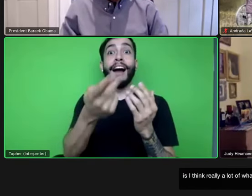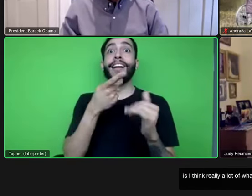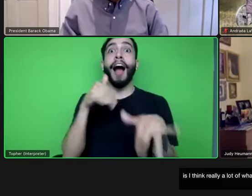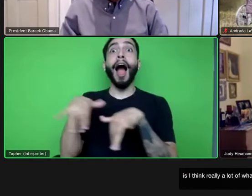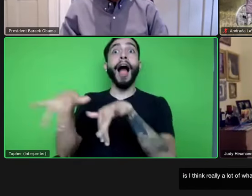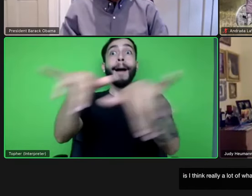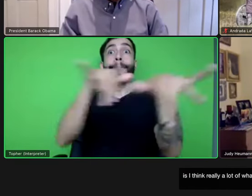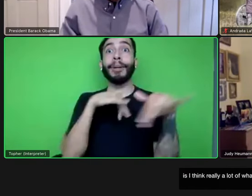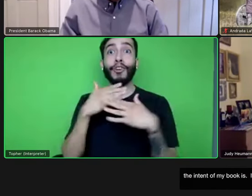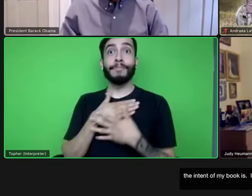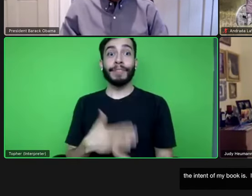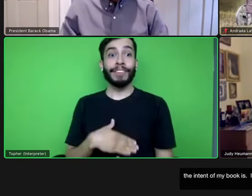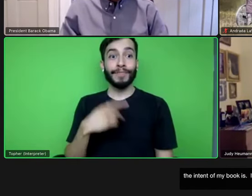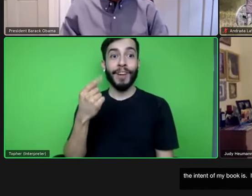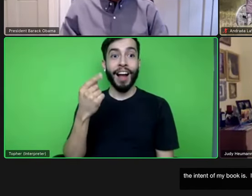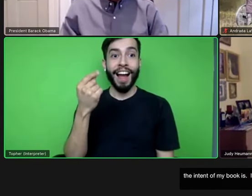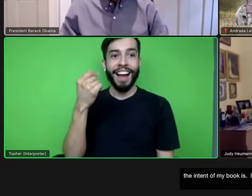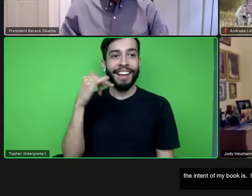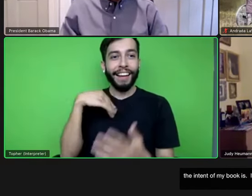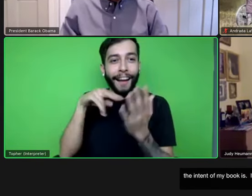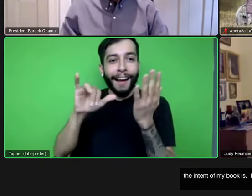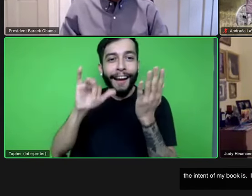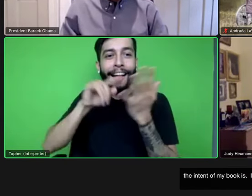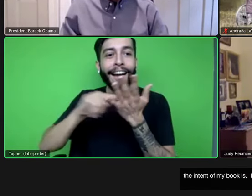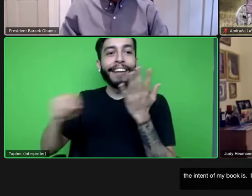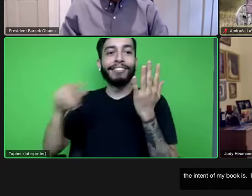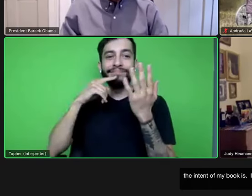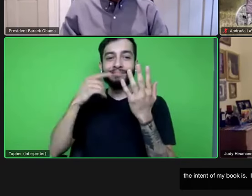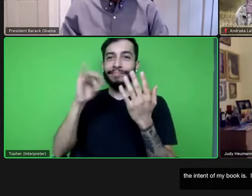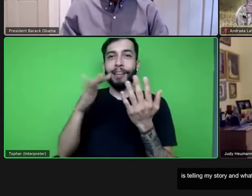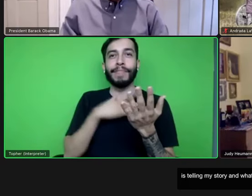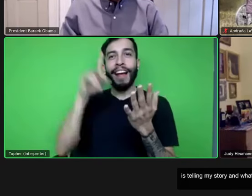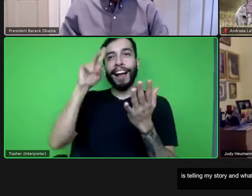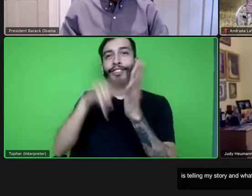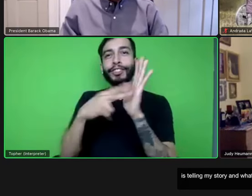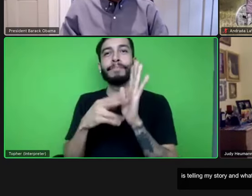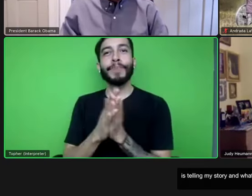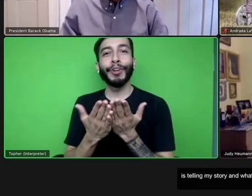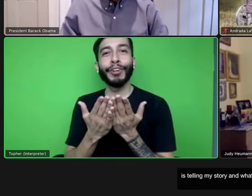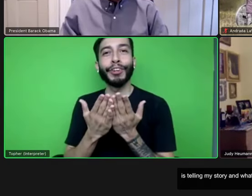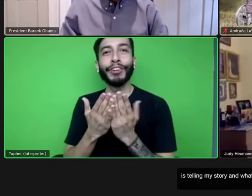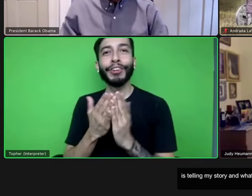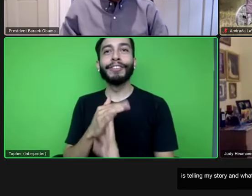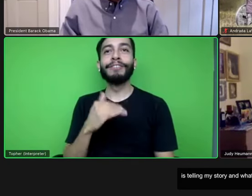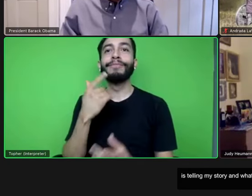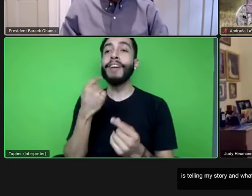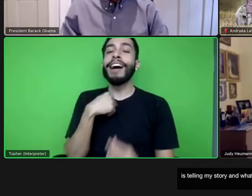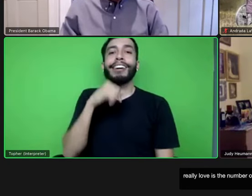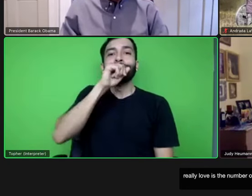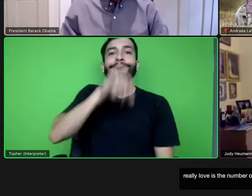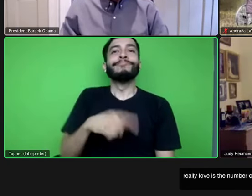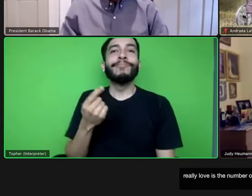telling my story. And what I really love is the number of people, young and old,